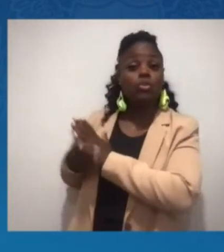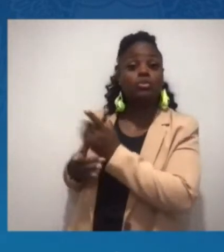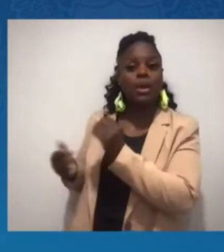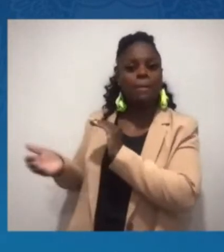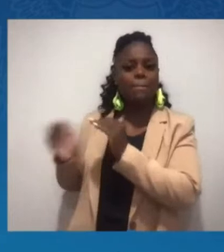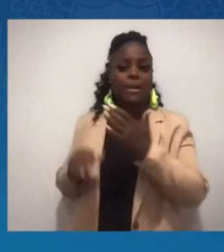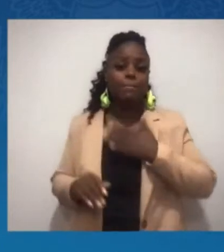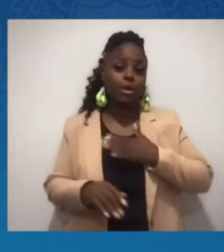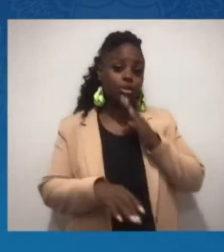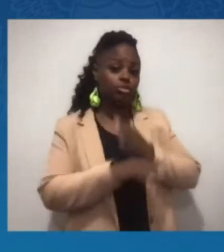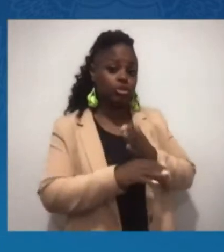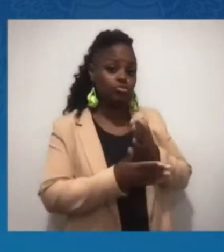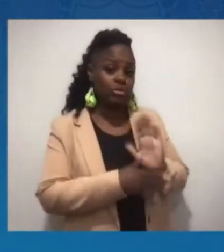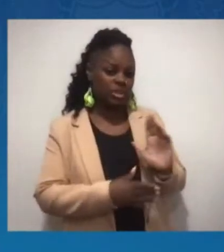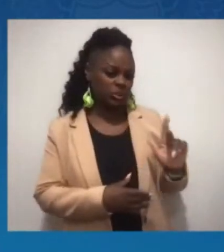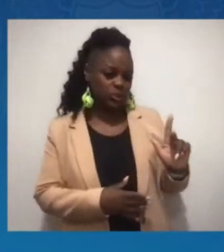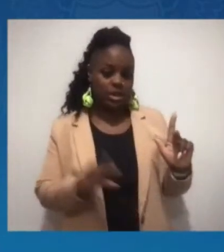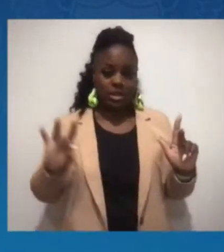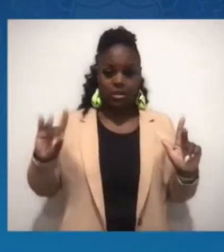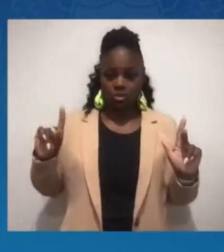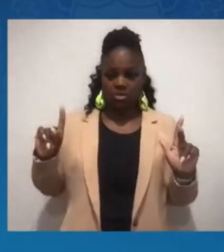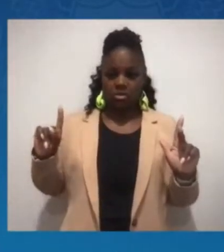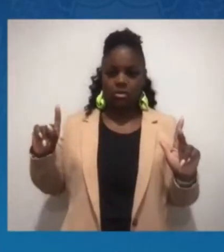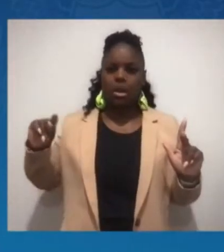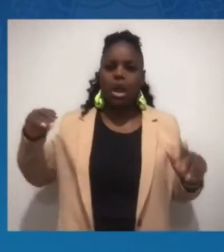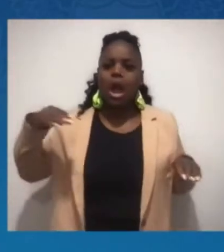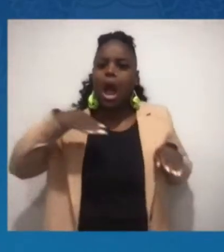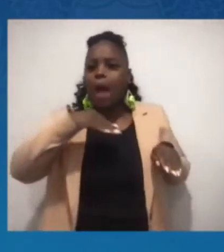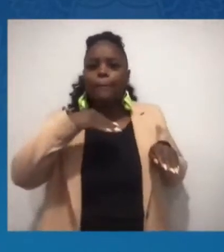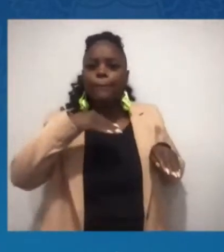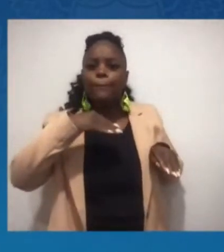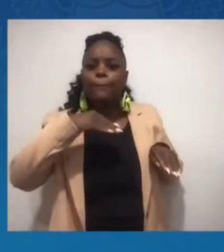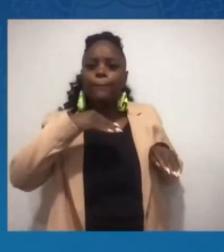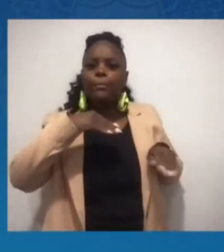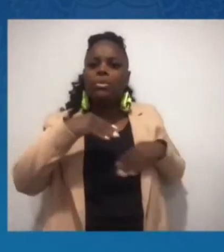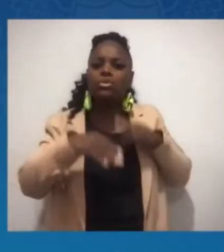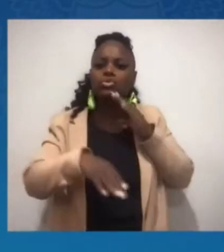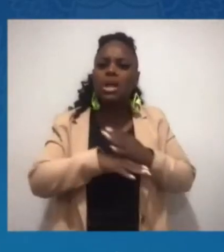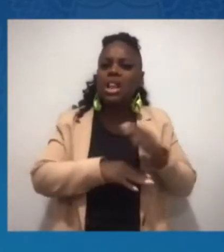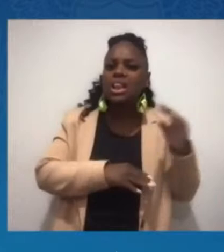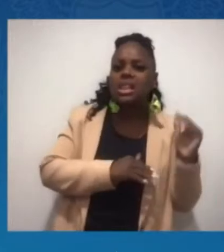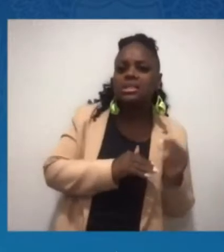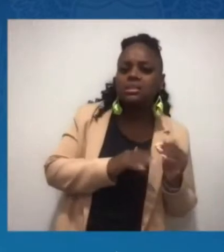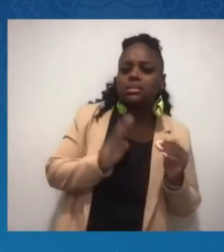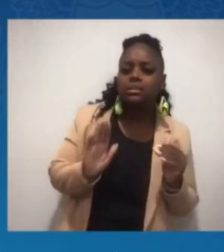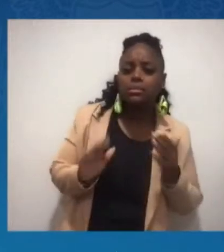So when we're talking about young leaders, I mean, the way this is impacting